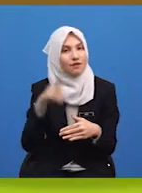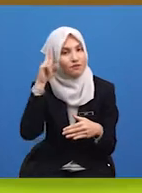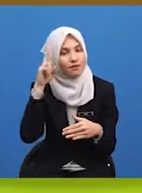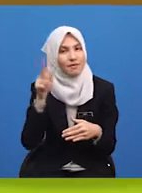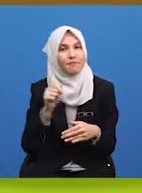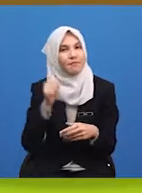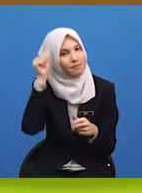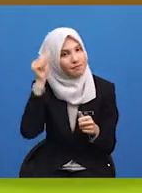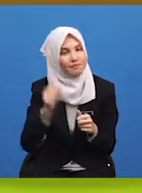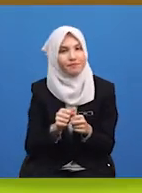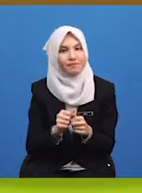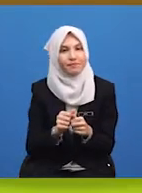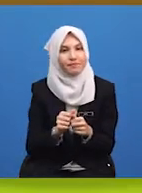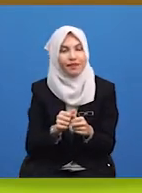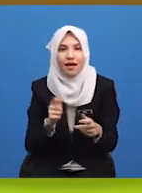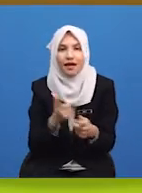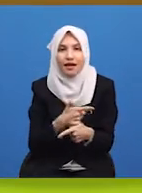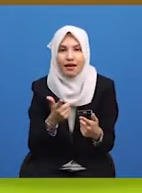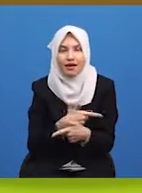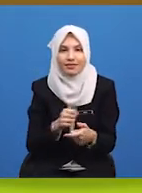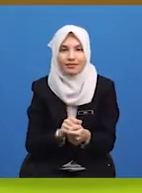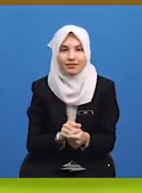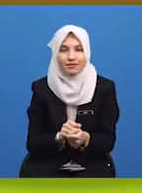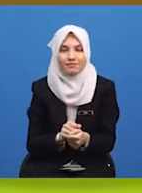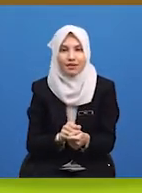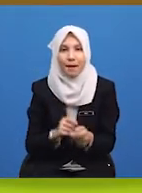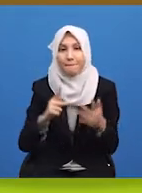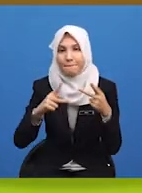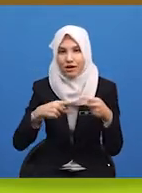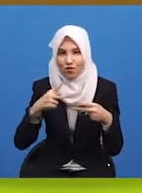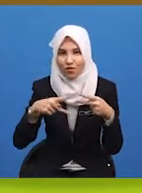Remember, practice makes perfect.